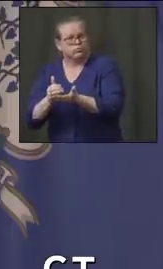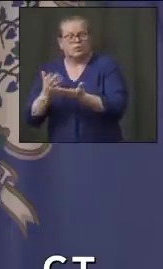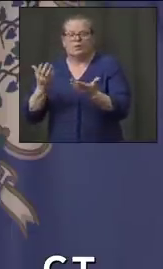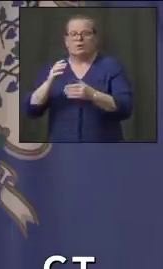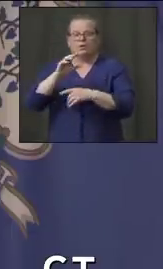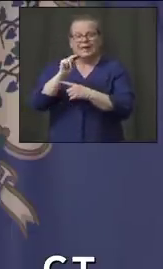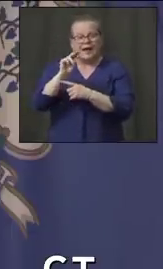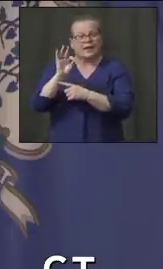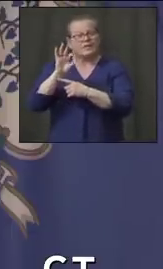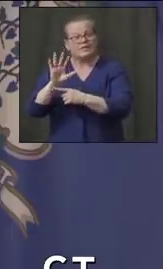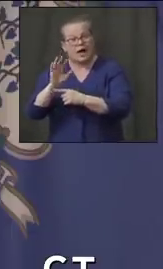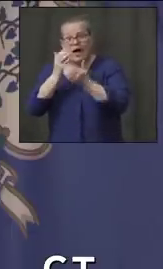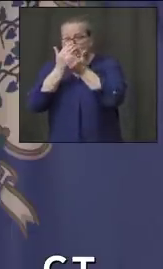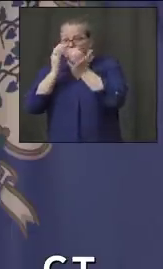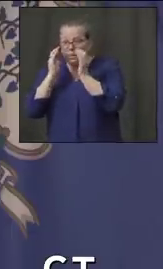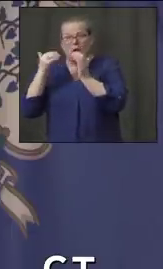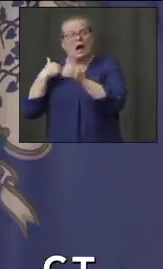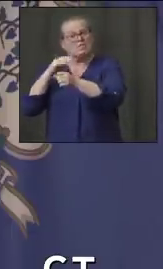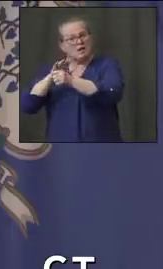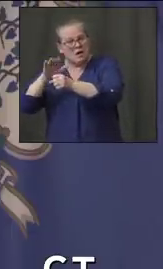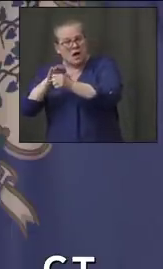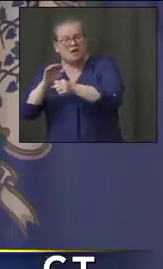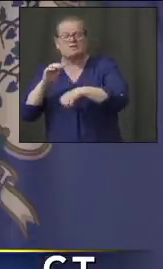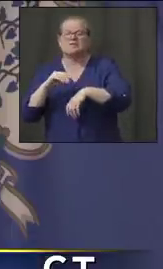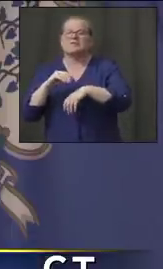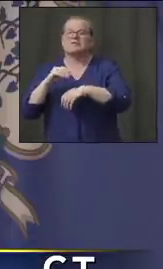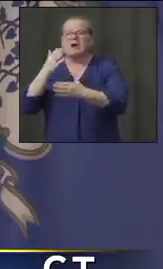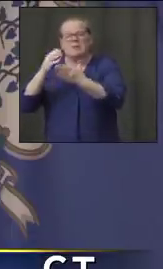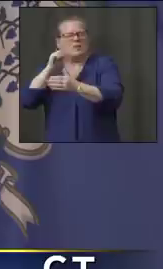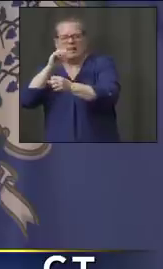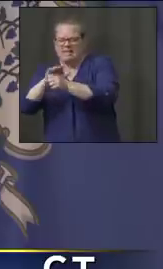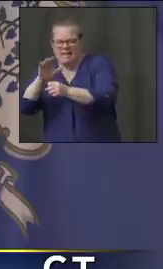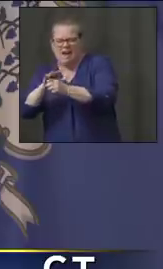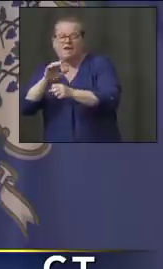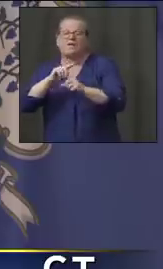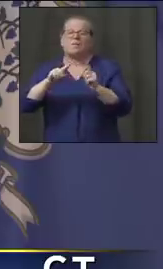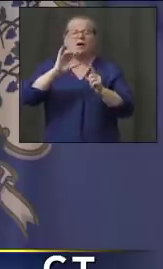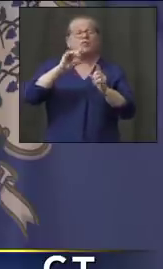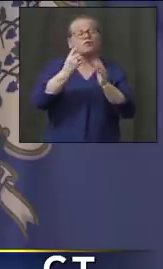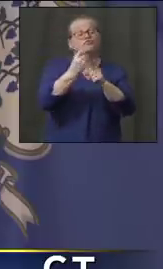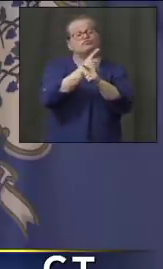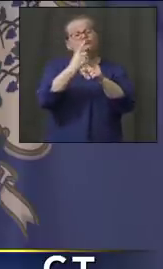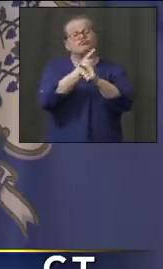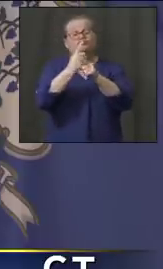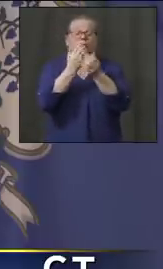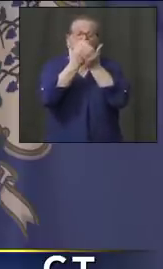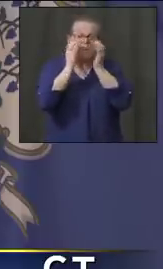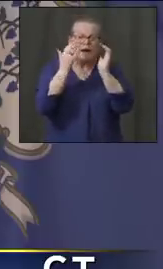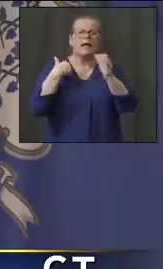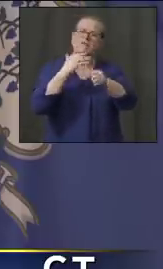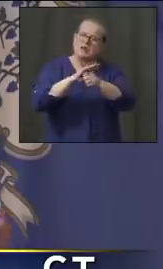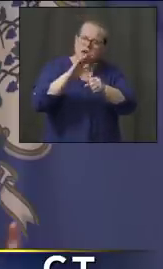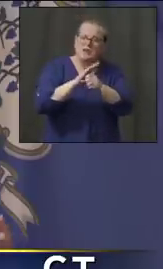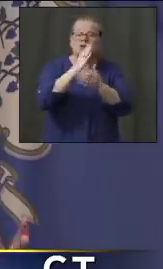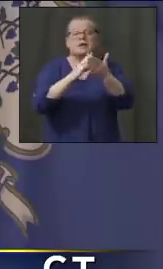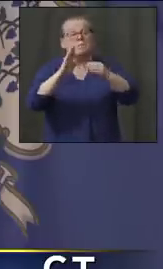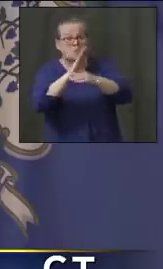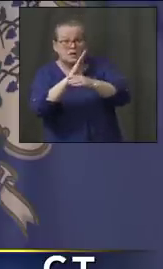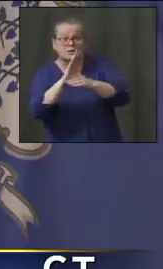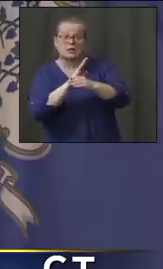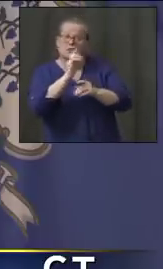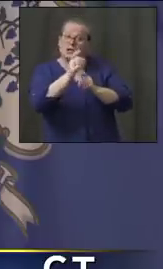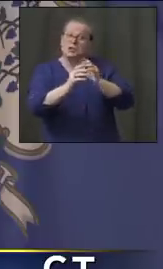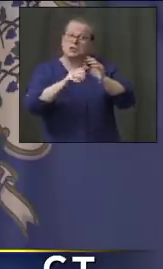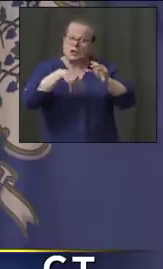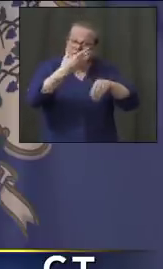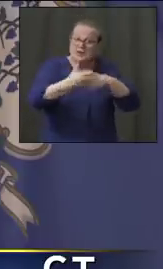to small businesses via the CBIA website. And we're monitoring this carefully. It's not like we have an